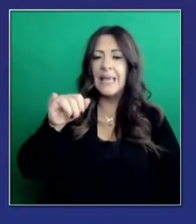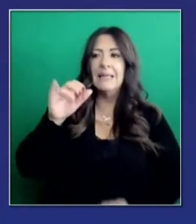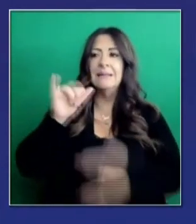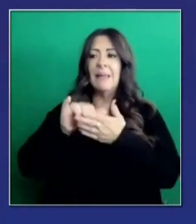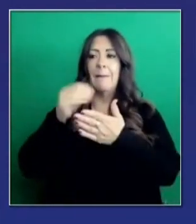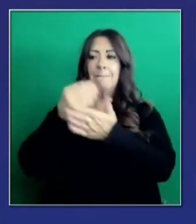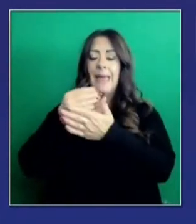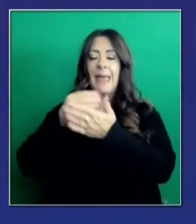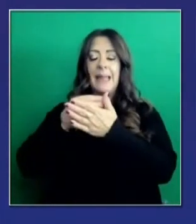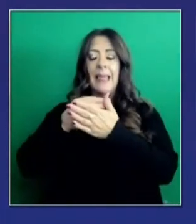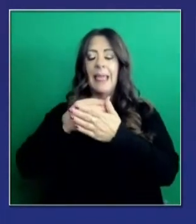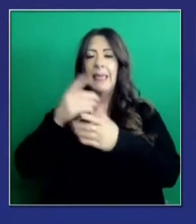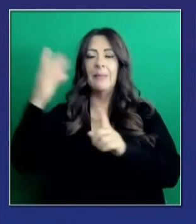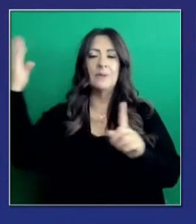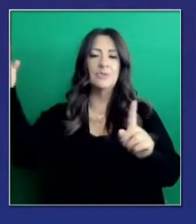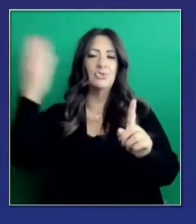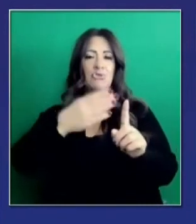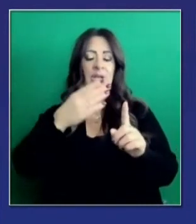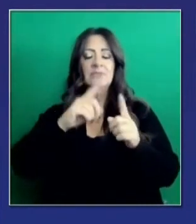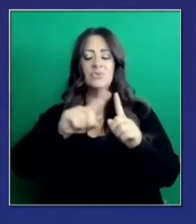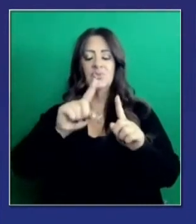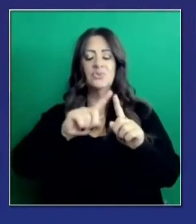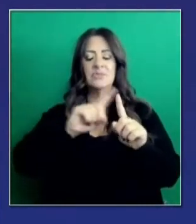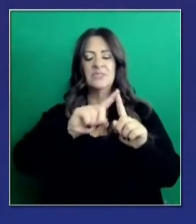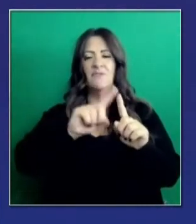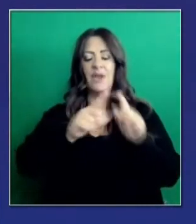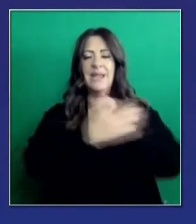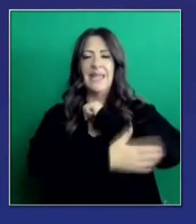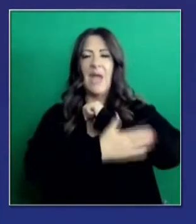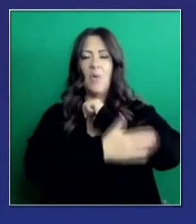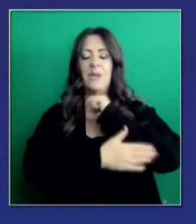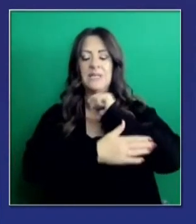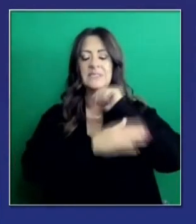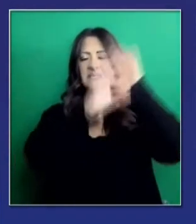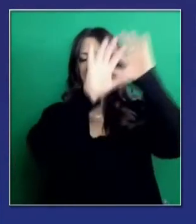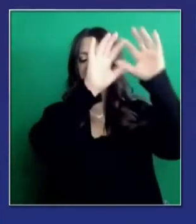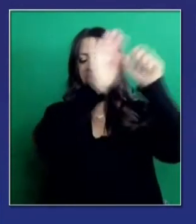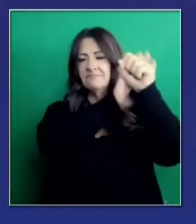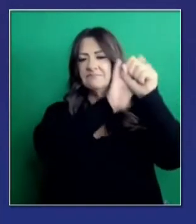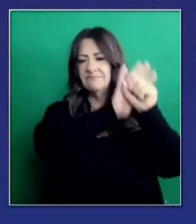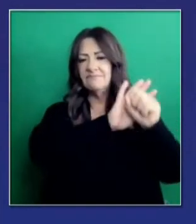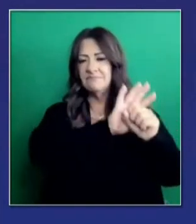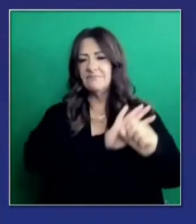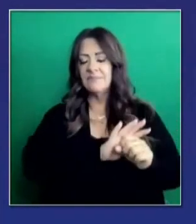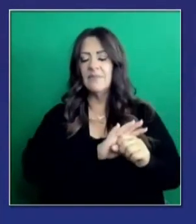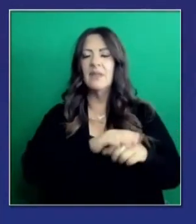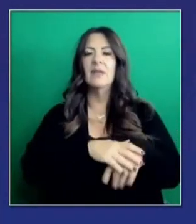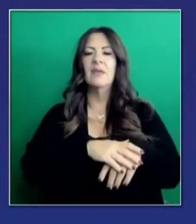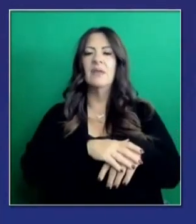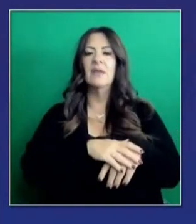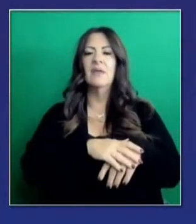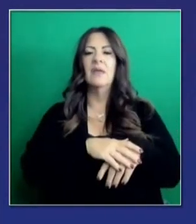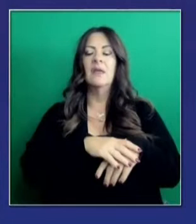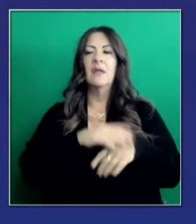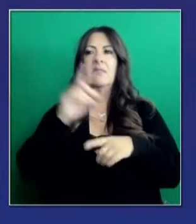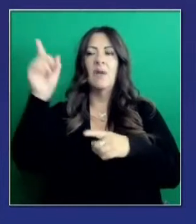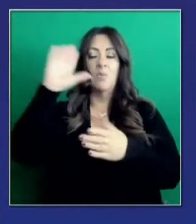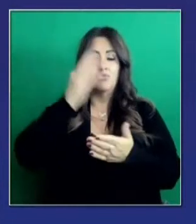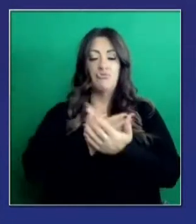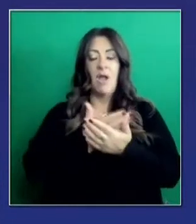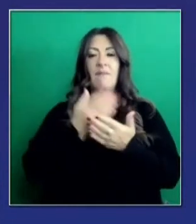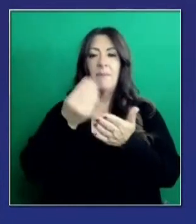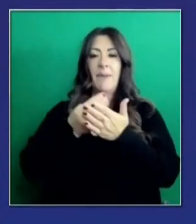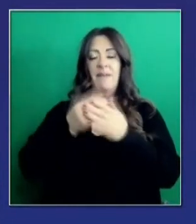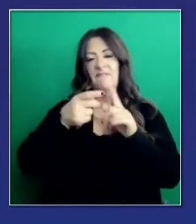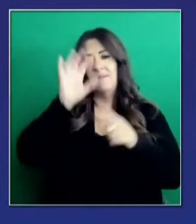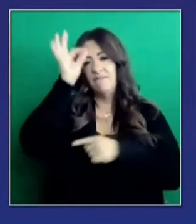to some counties and cities, and obviously money that's coming into the state. We're going to leverage that $2.6 billion,